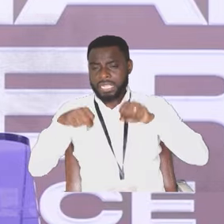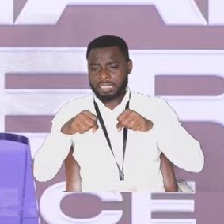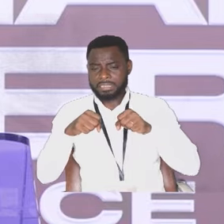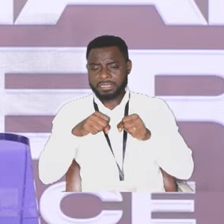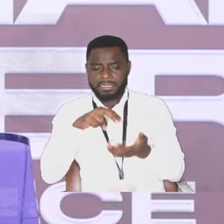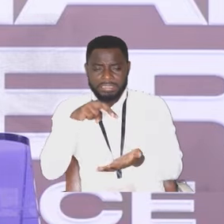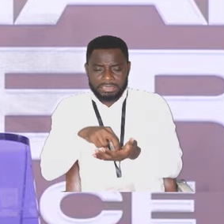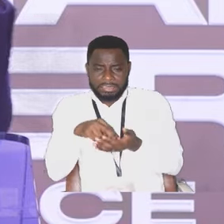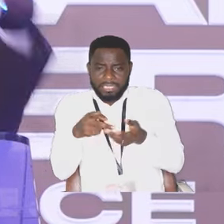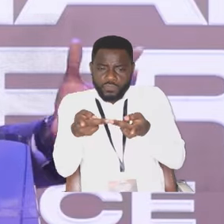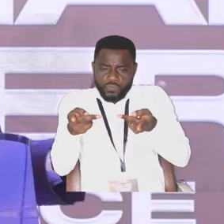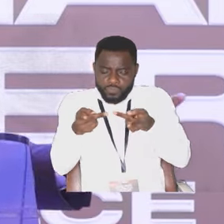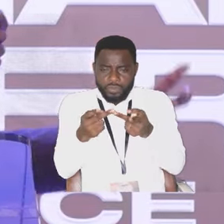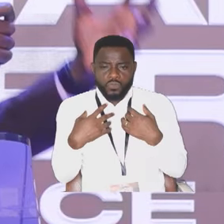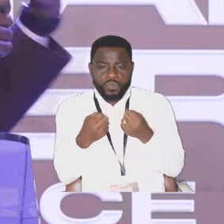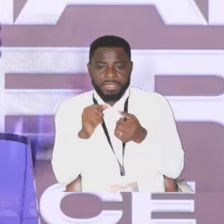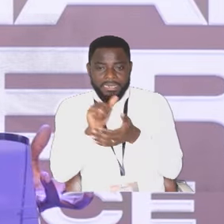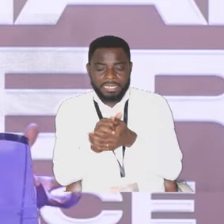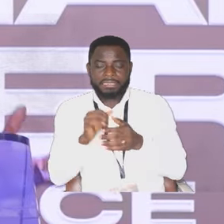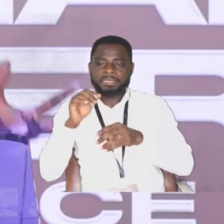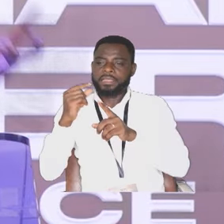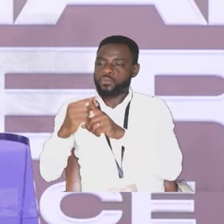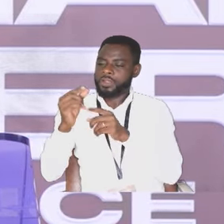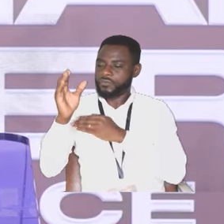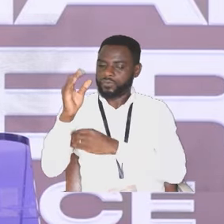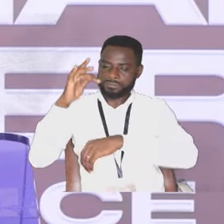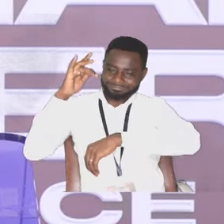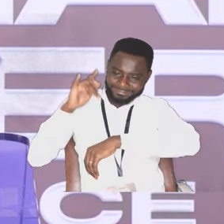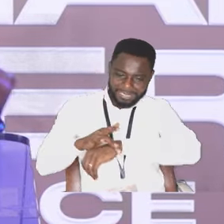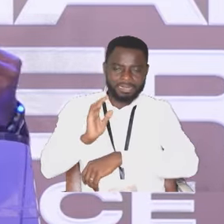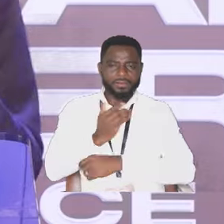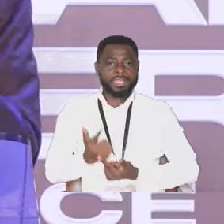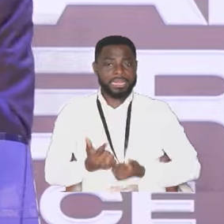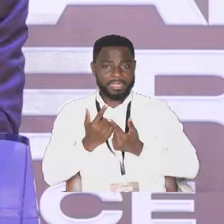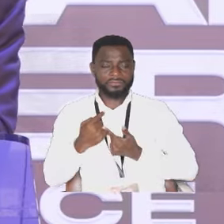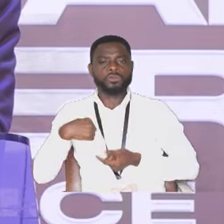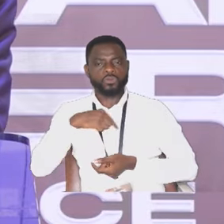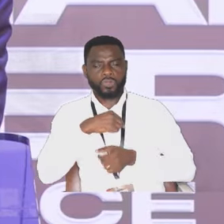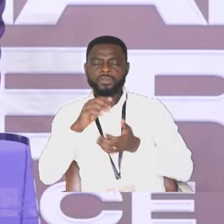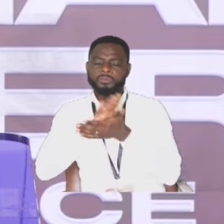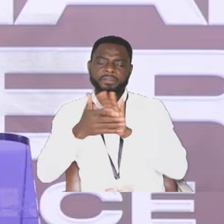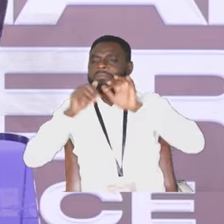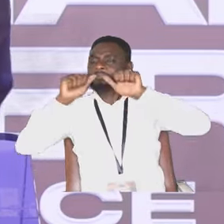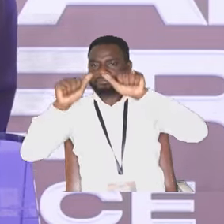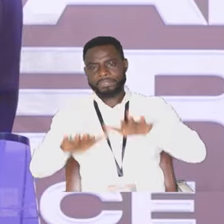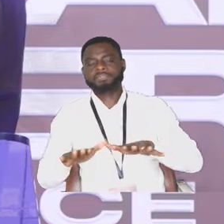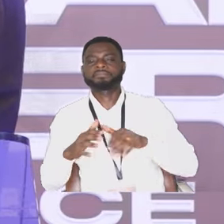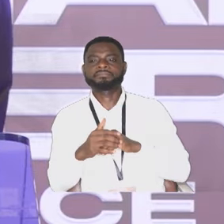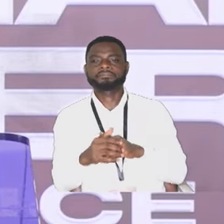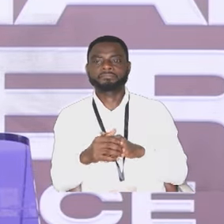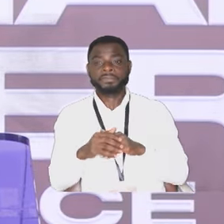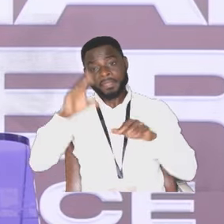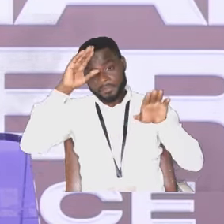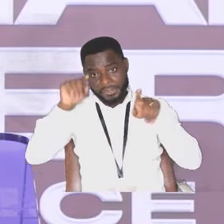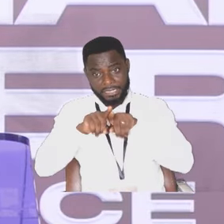ourselves very well, that the word of God will have an impact on our lives, we will be blessed. In fact, brothers